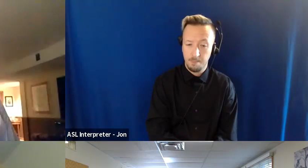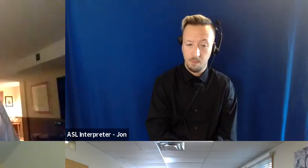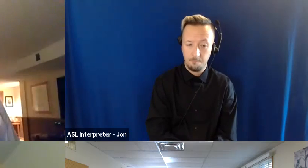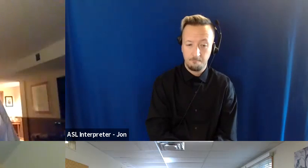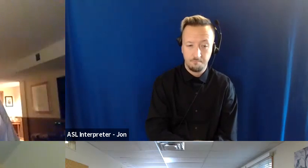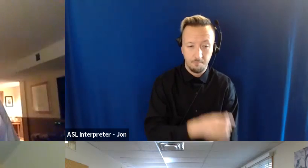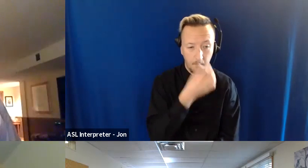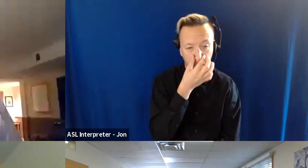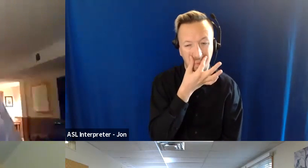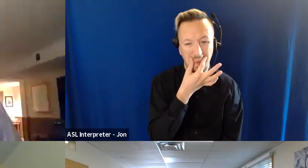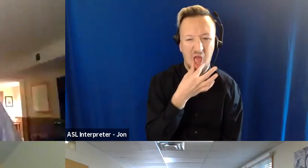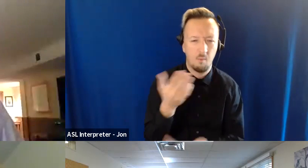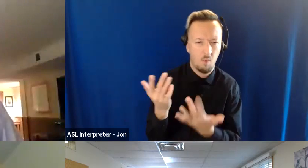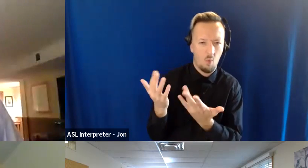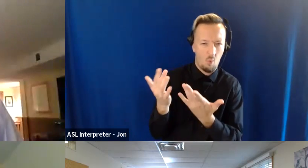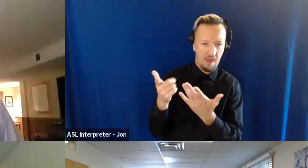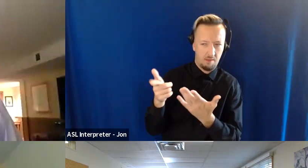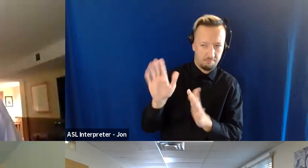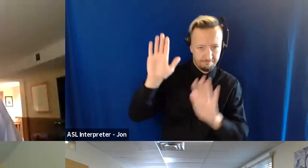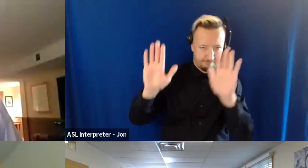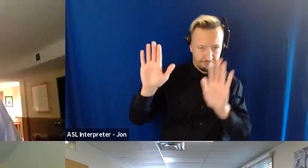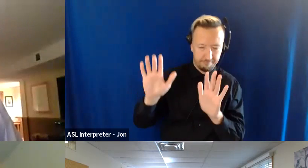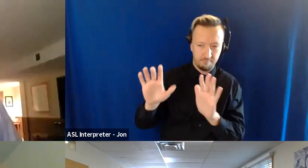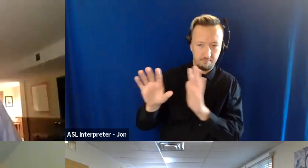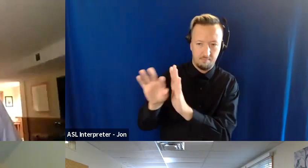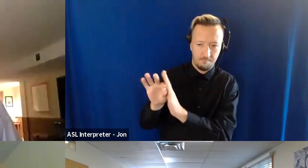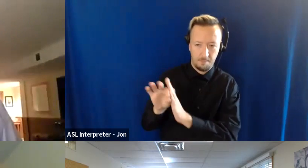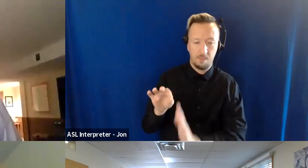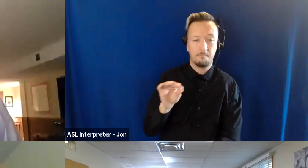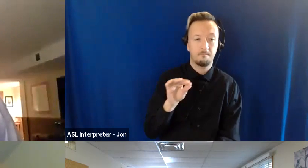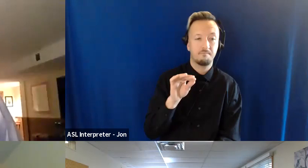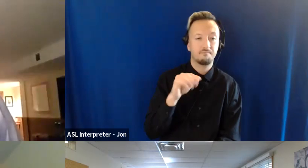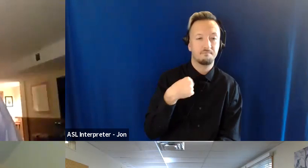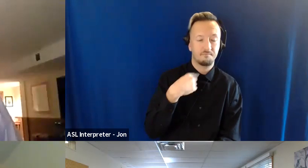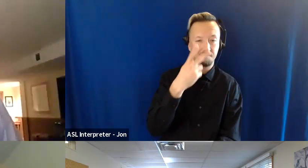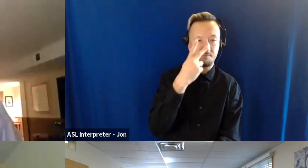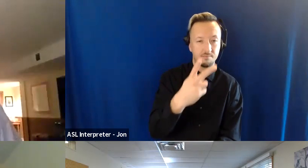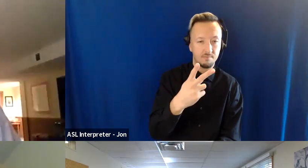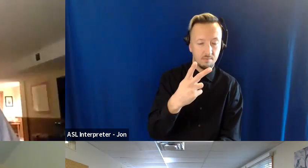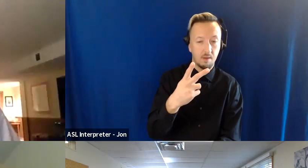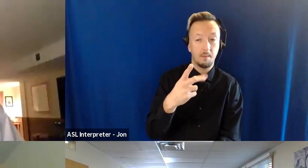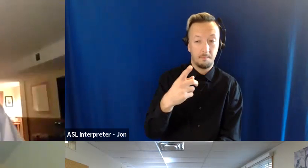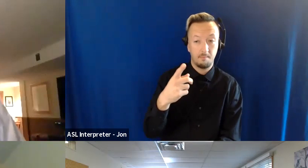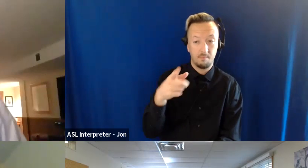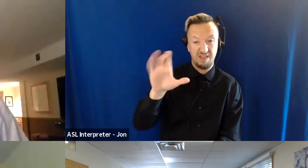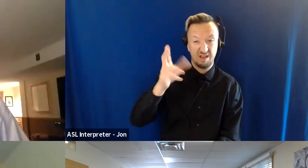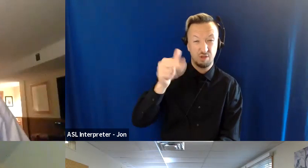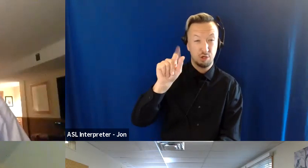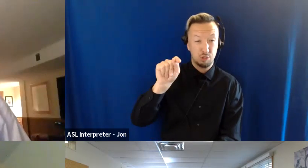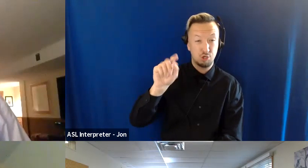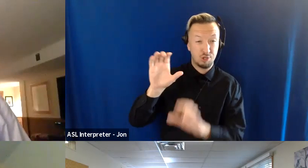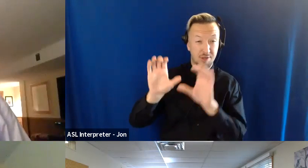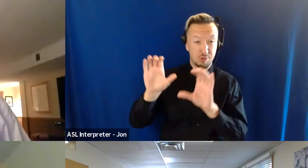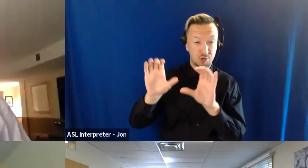All right, while we're waiting for that to unfold, I do see that people in chat